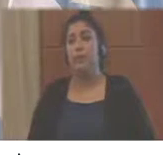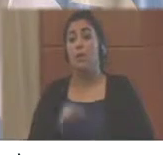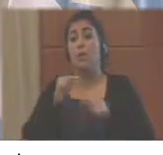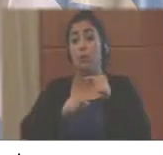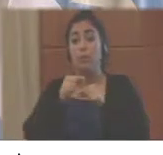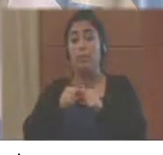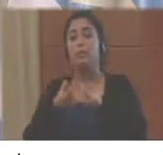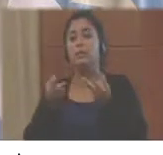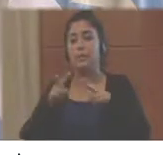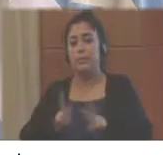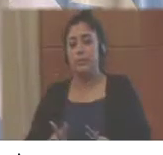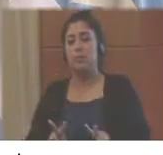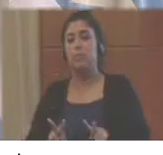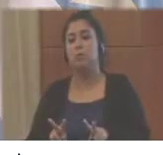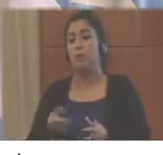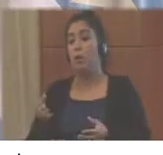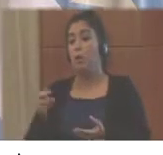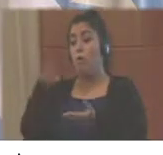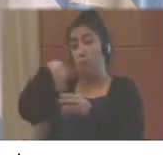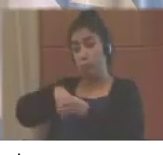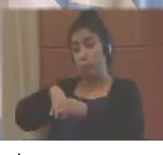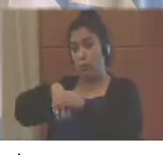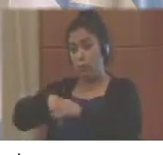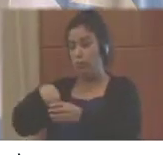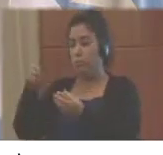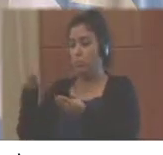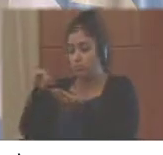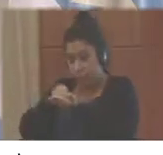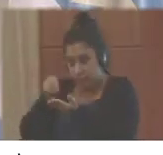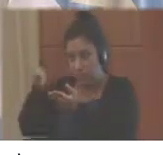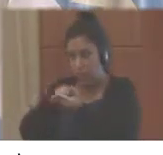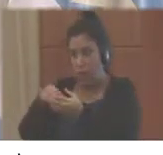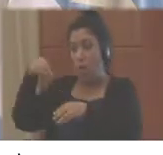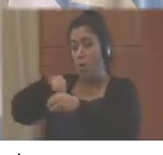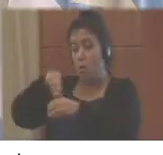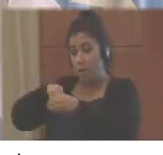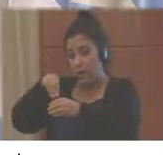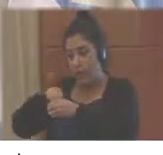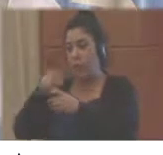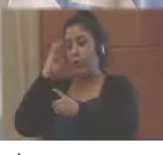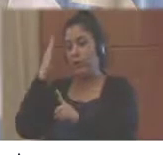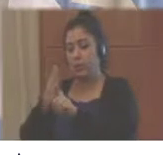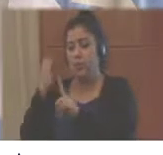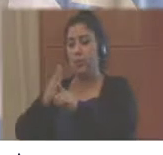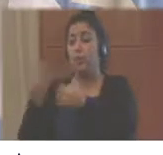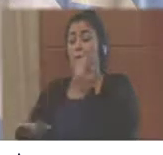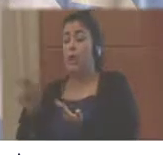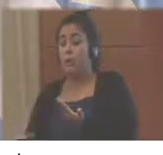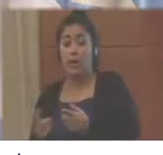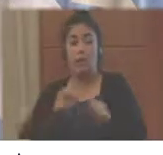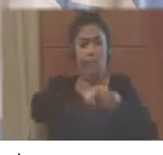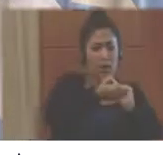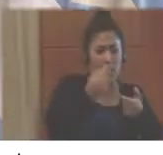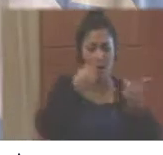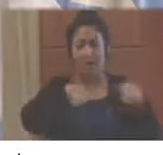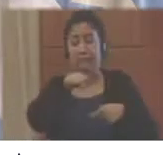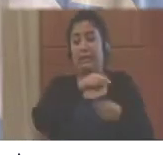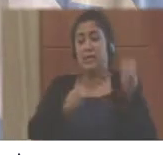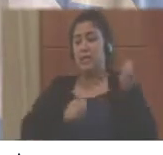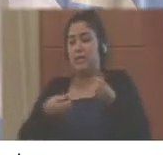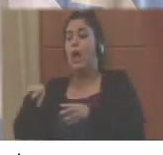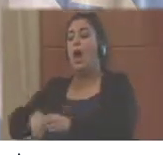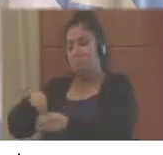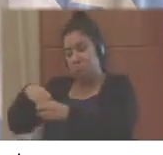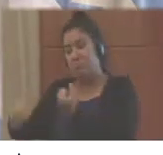also modernized, and we've created some emergency offices, and the World Bank has